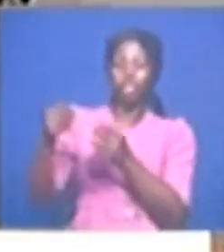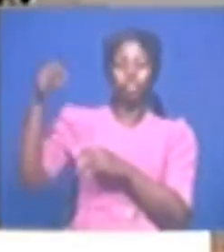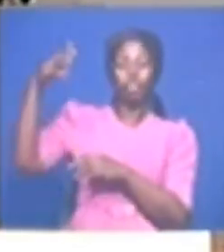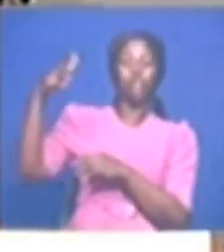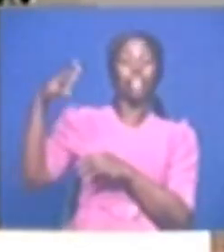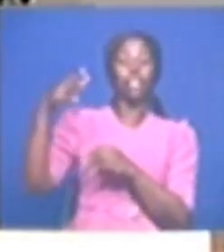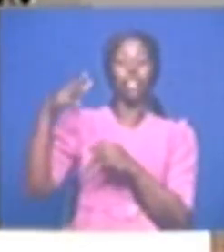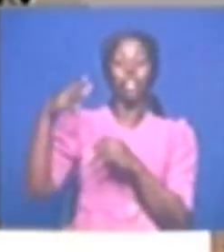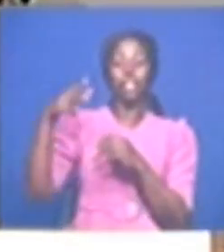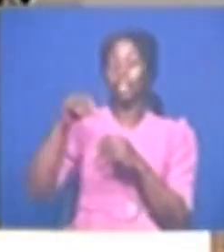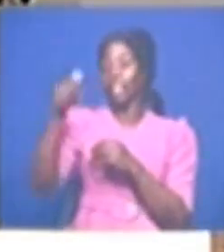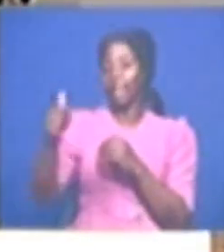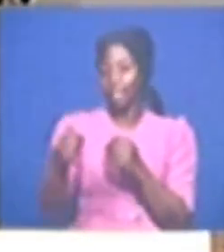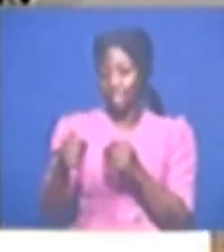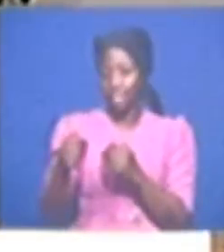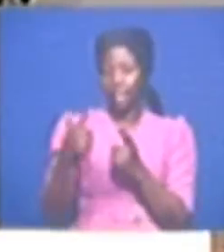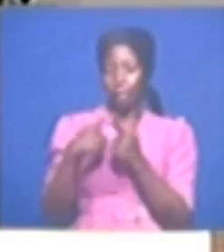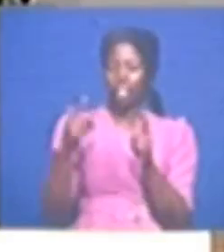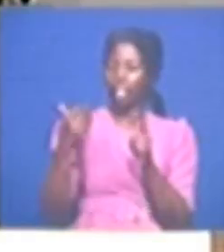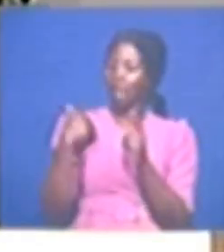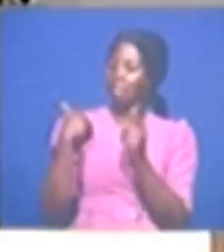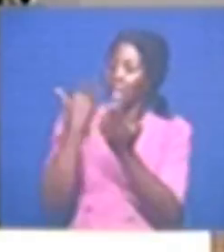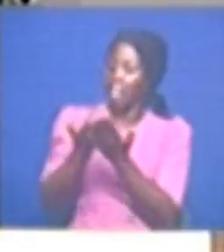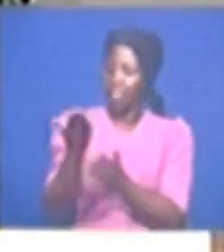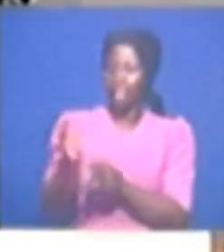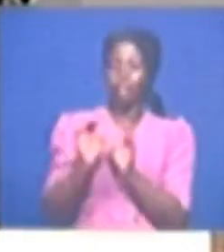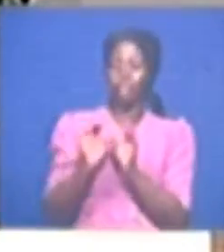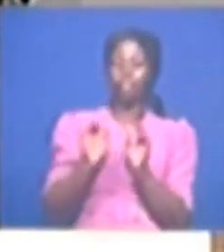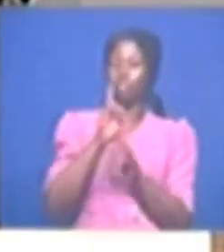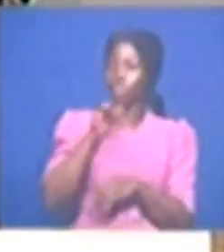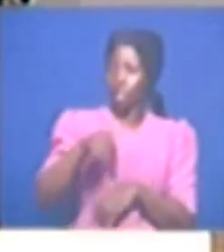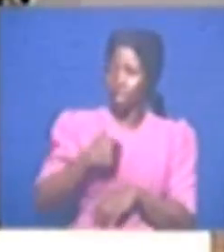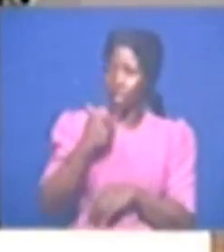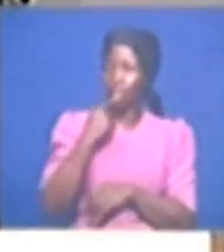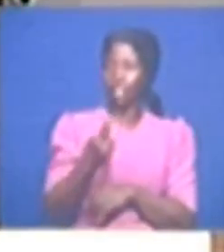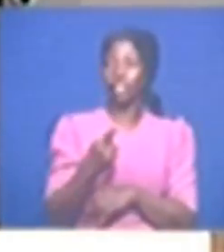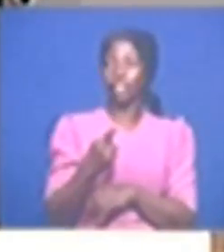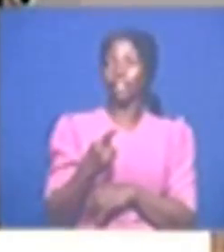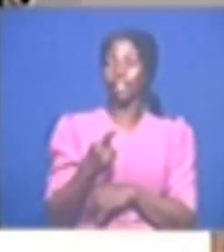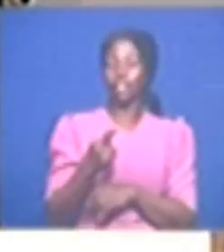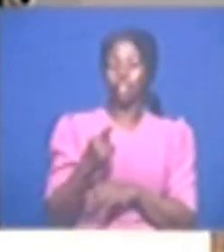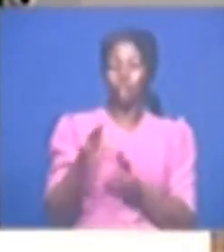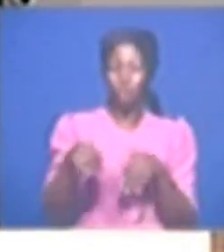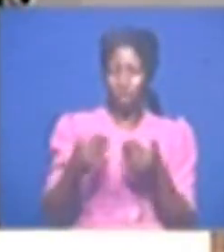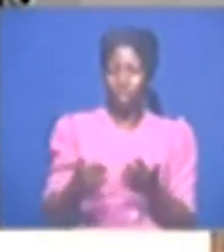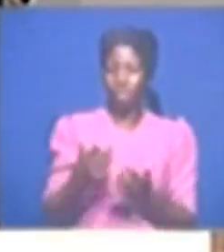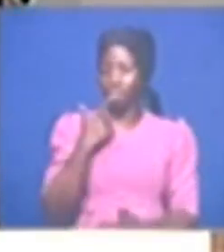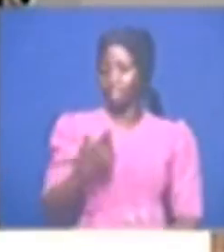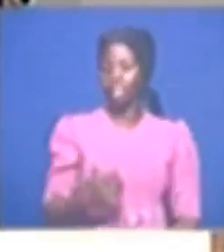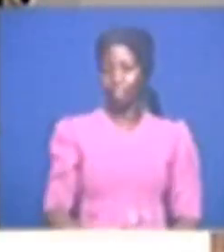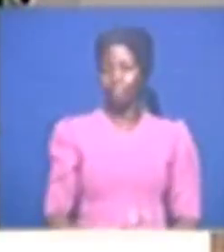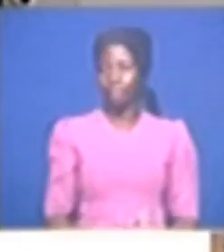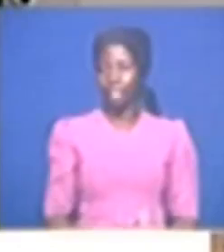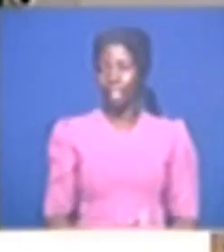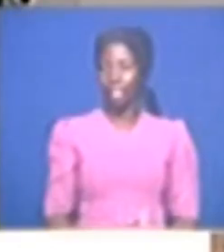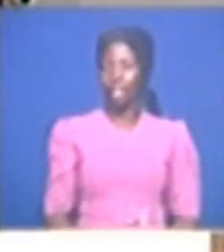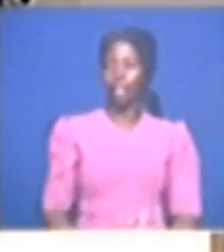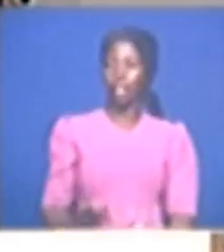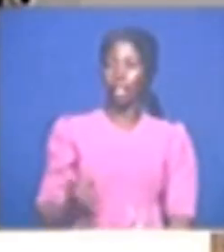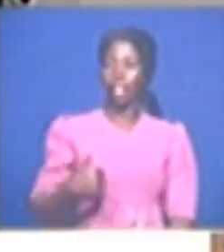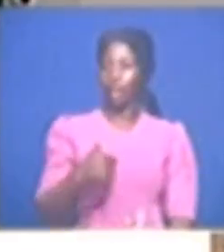those others, but we have not reached there. So what I was saying is, we need actually